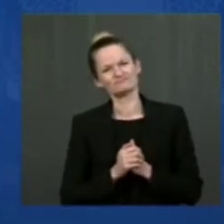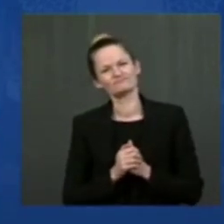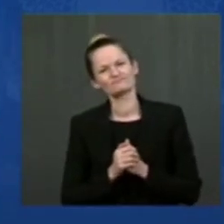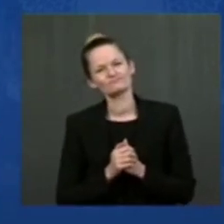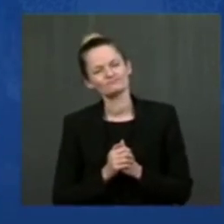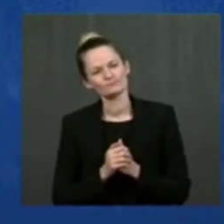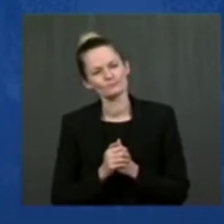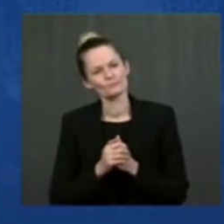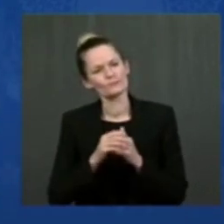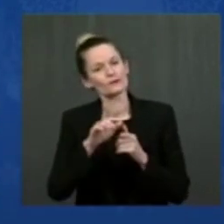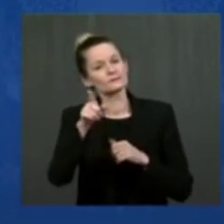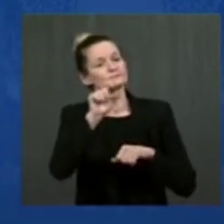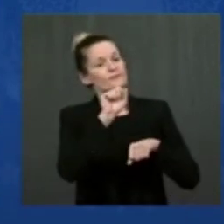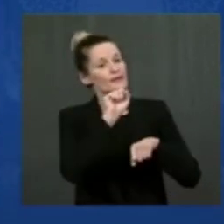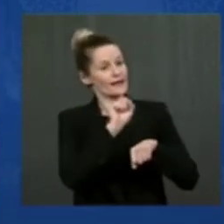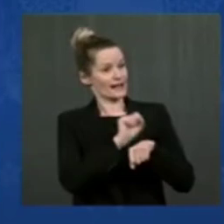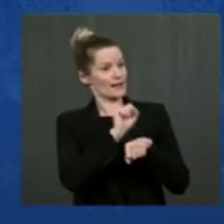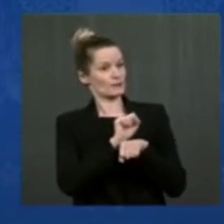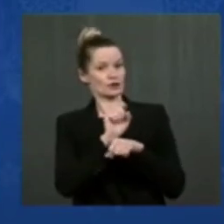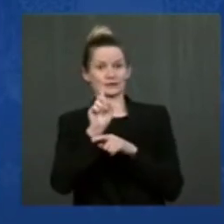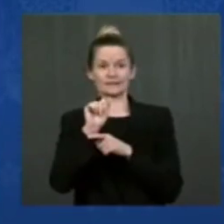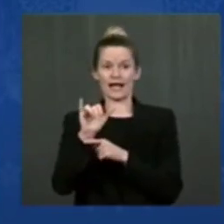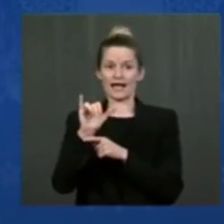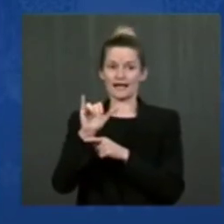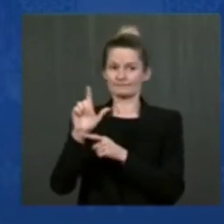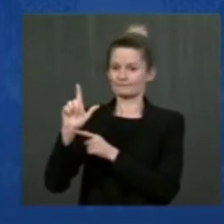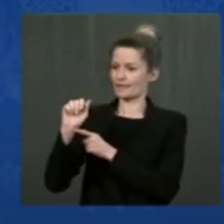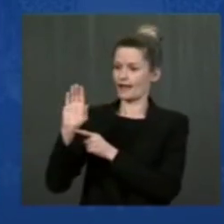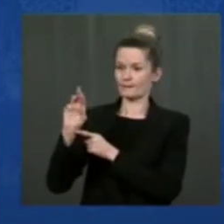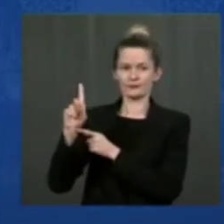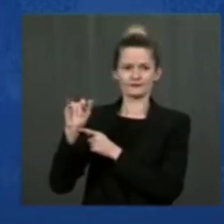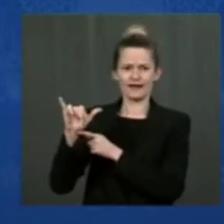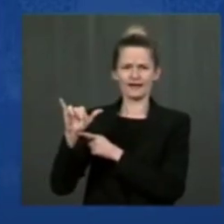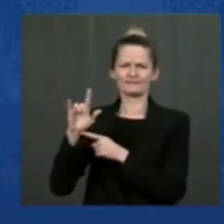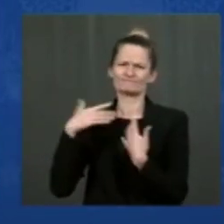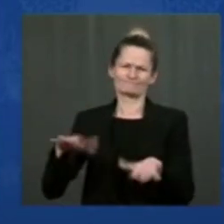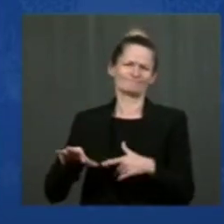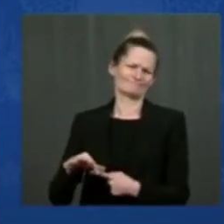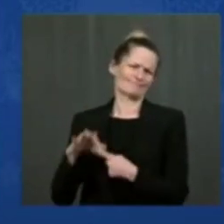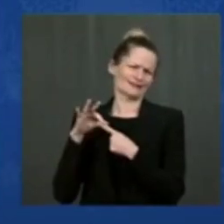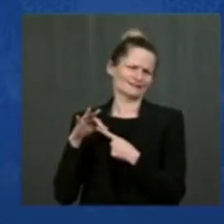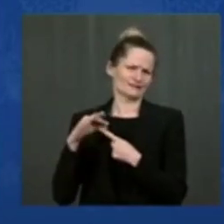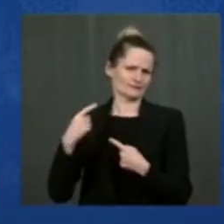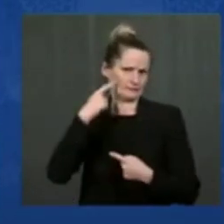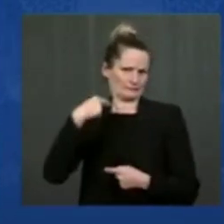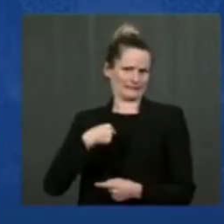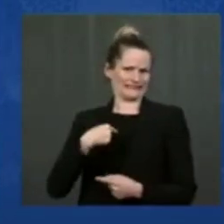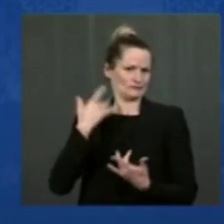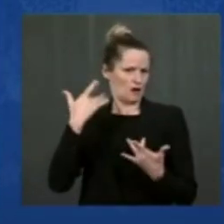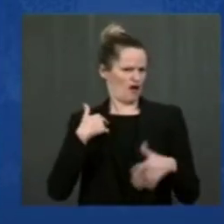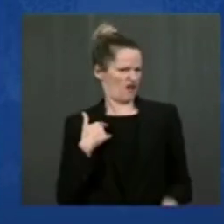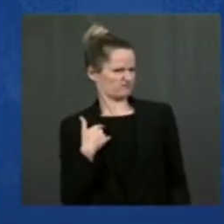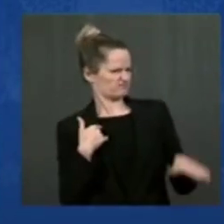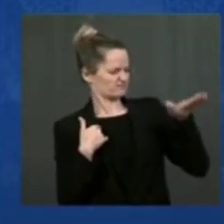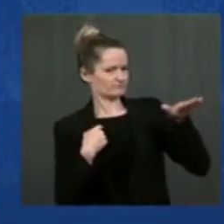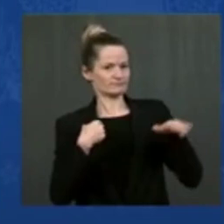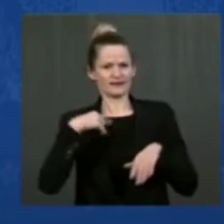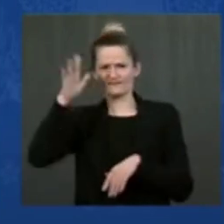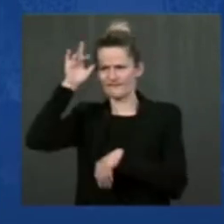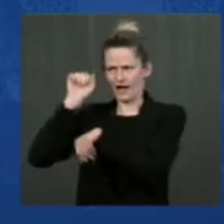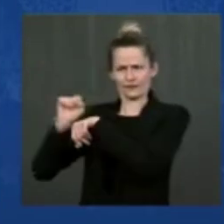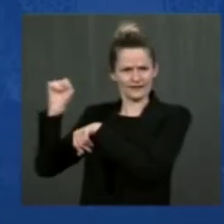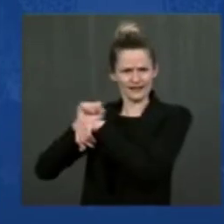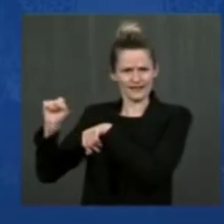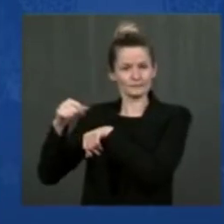Labor Day has certainly been special to me. I grew up in a labor household. My father was a laborer. I joined the laborers union. I followed my father into Laborers Local